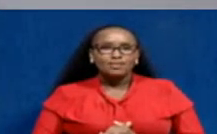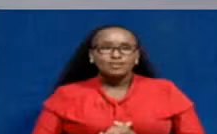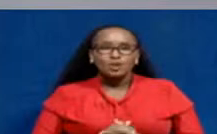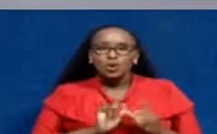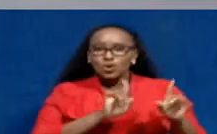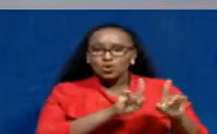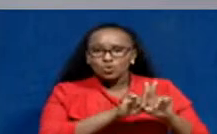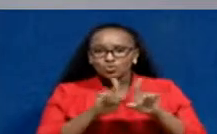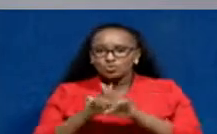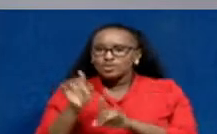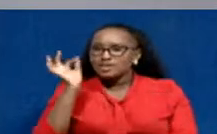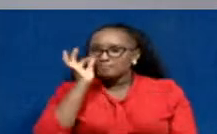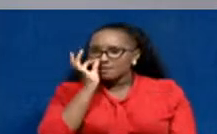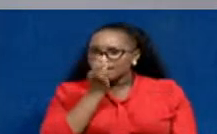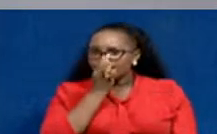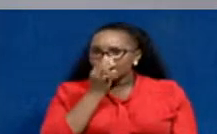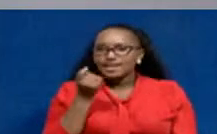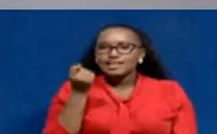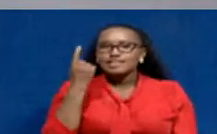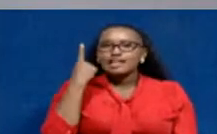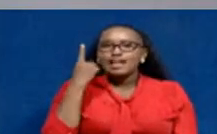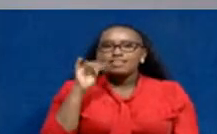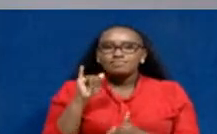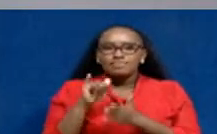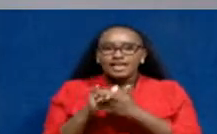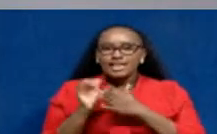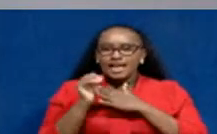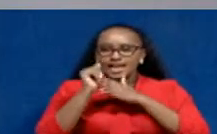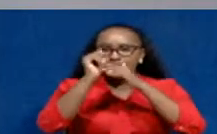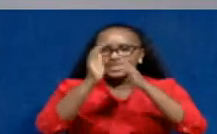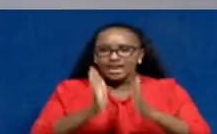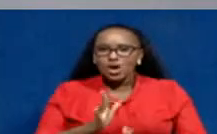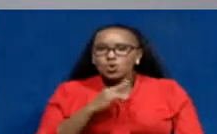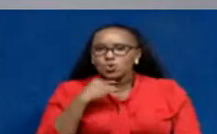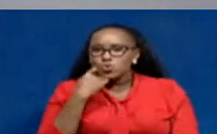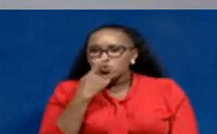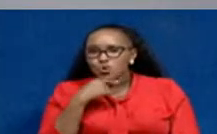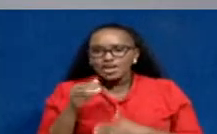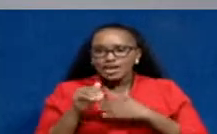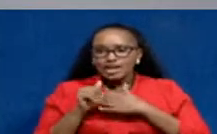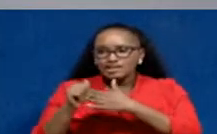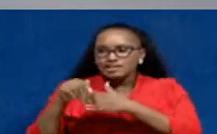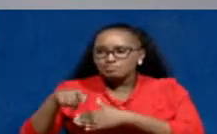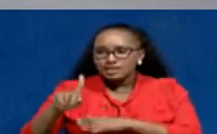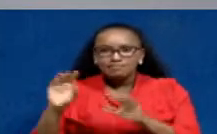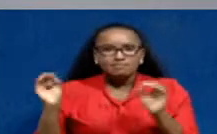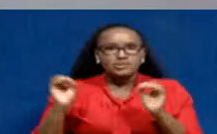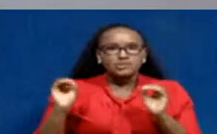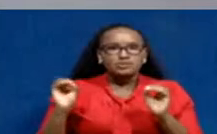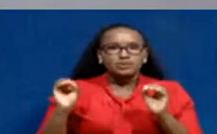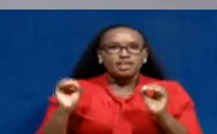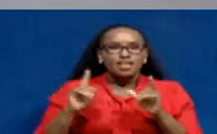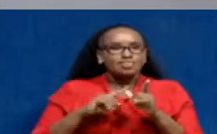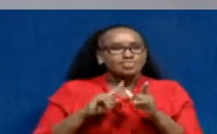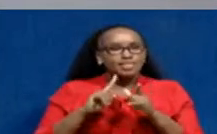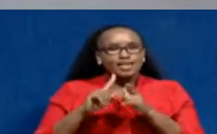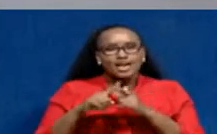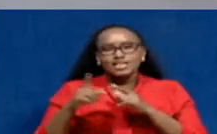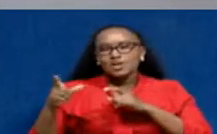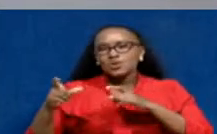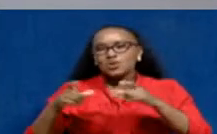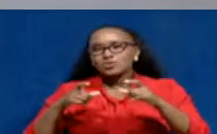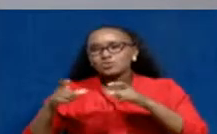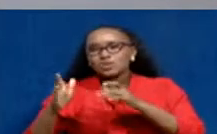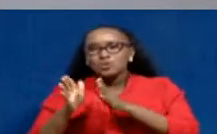He understood that a leader who does not lead himself will be driven by